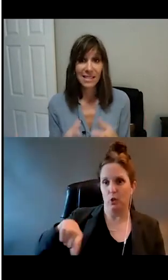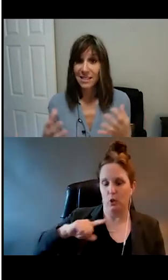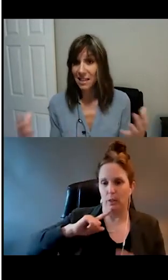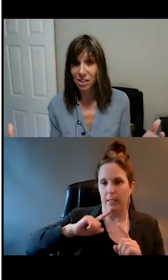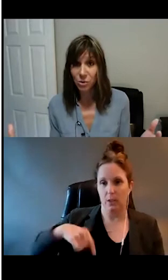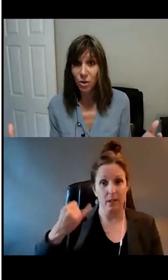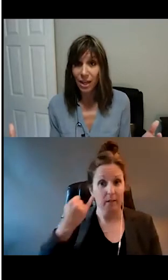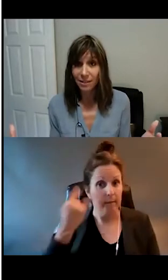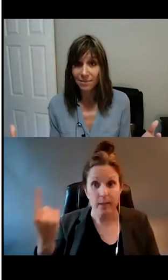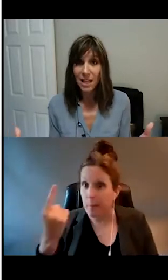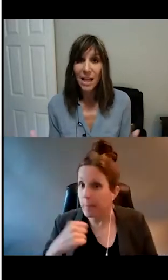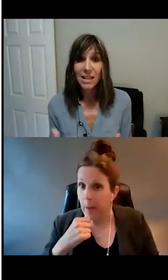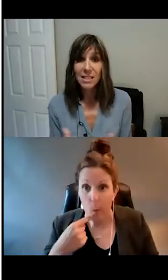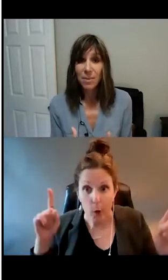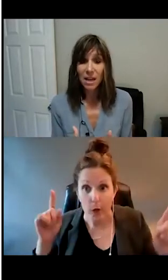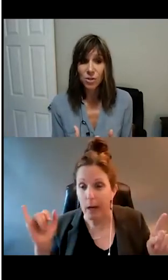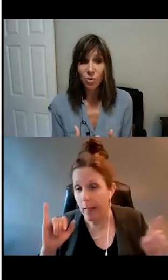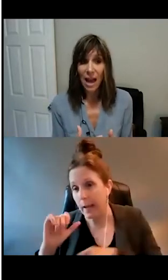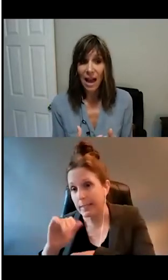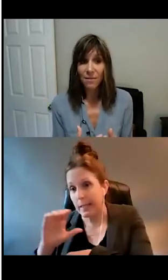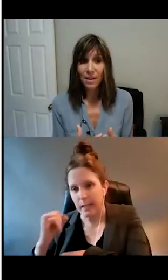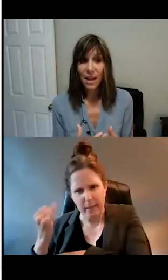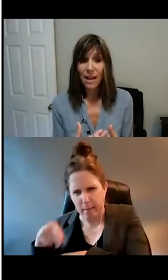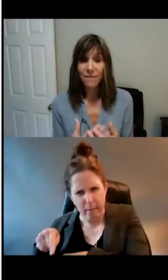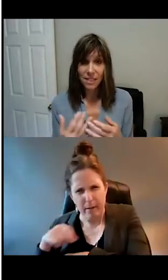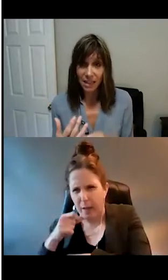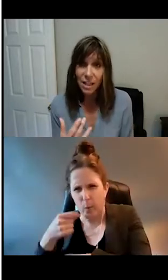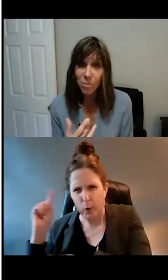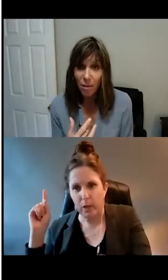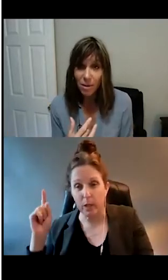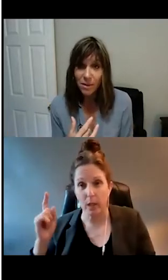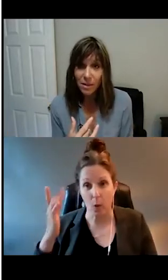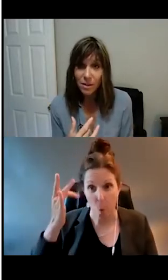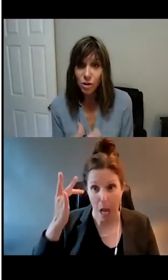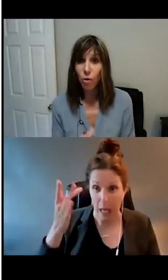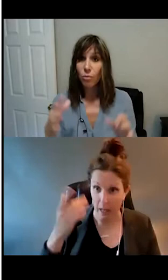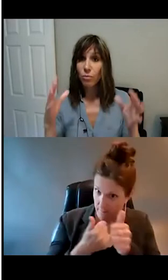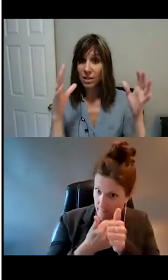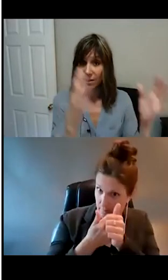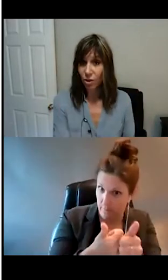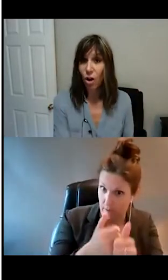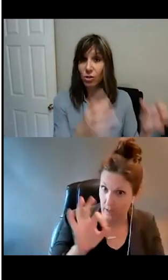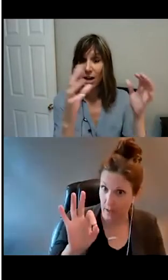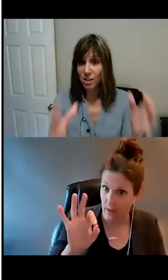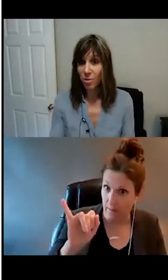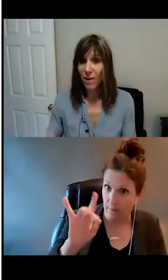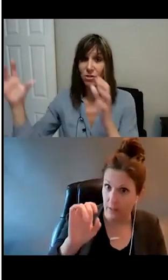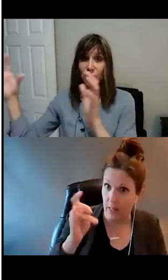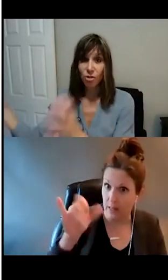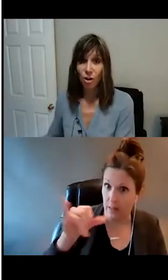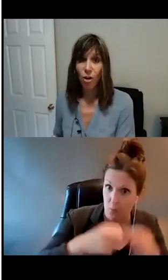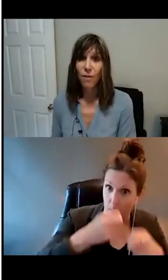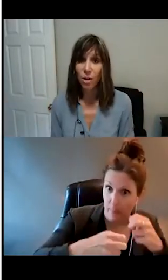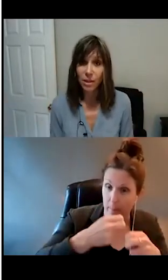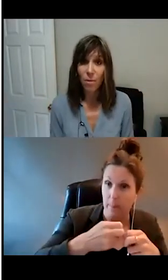let's say ACCS isn't working, is it because we have a fidelity problem? So the different contracted